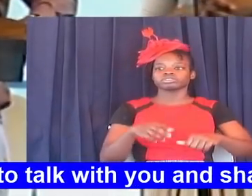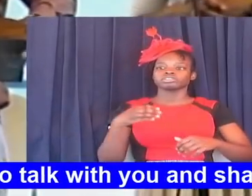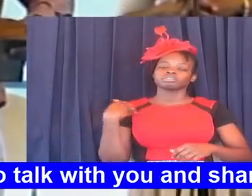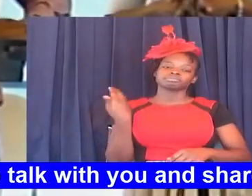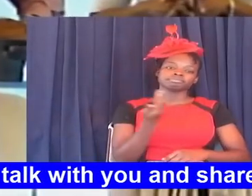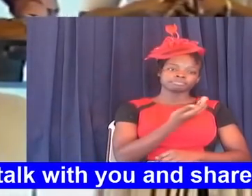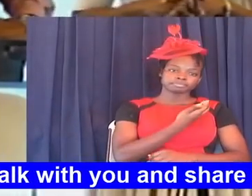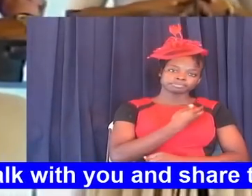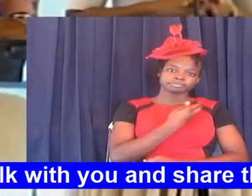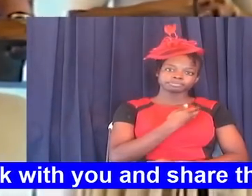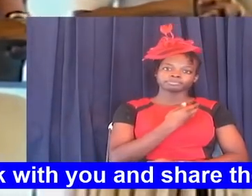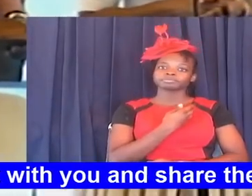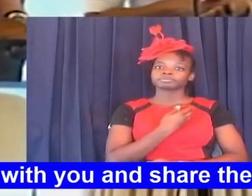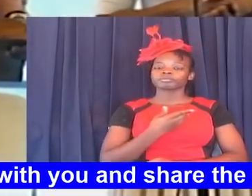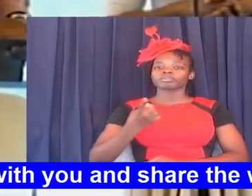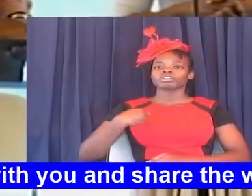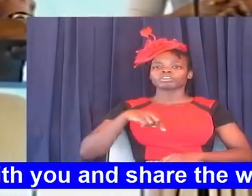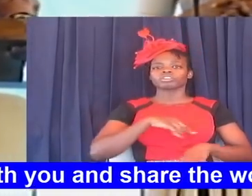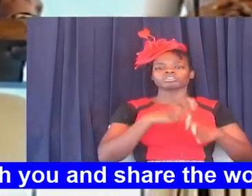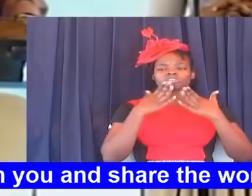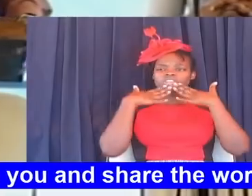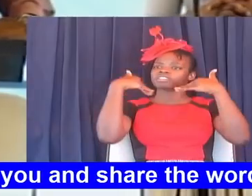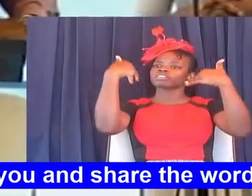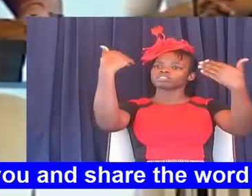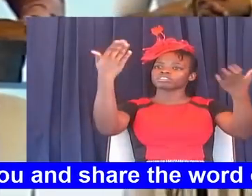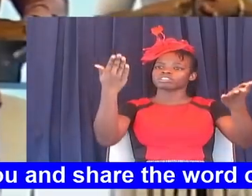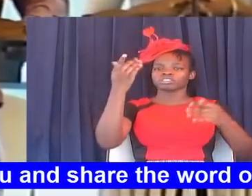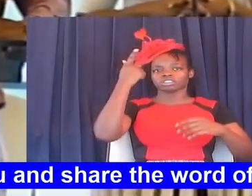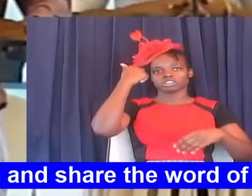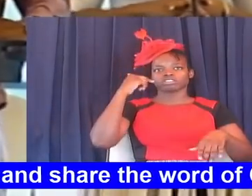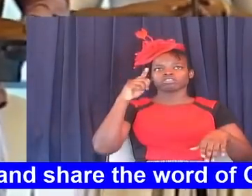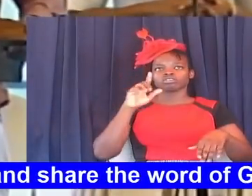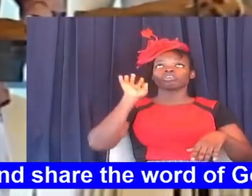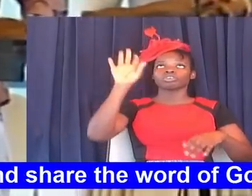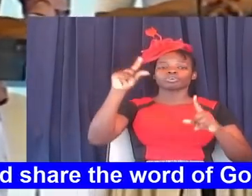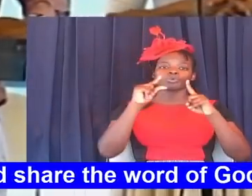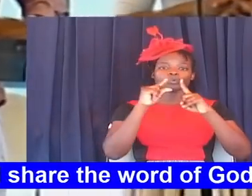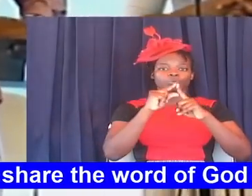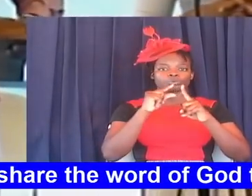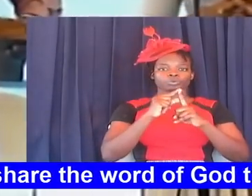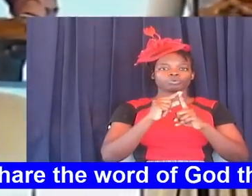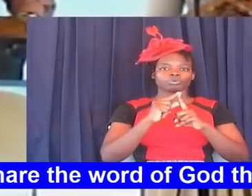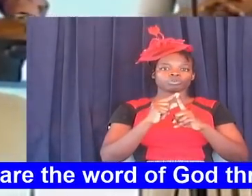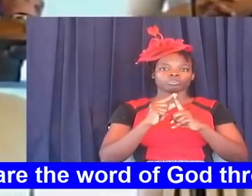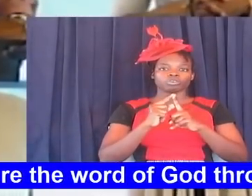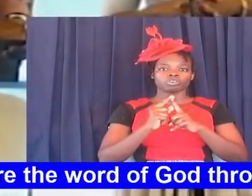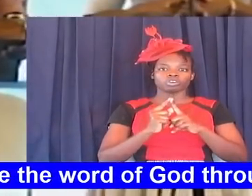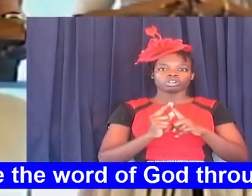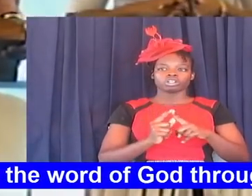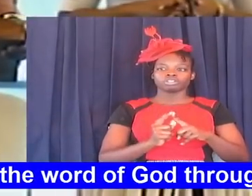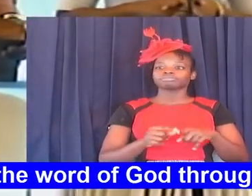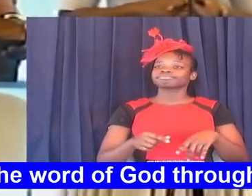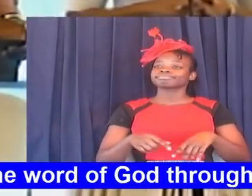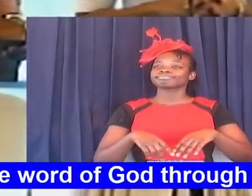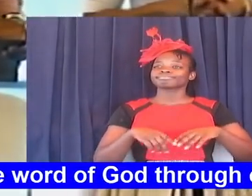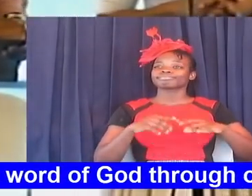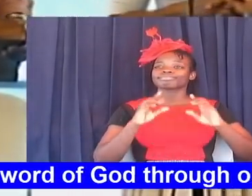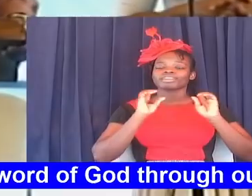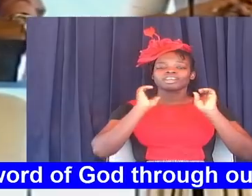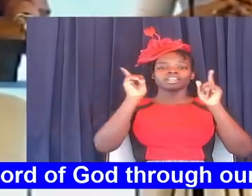us. We thank you, Lord, for your words that have gone forth, Lord God.